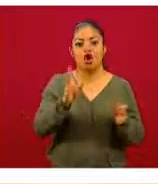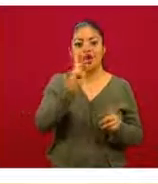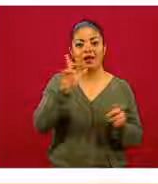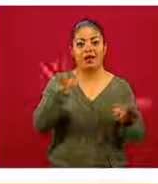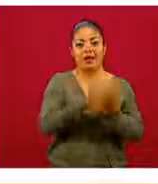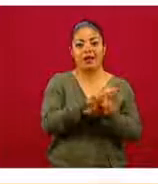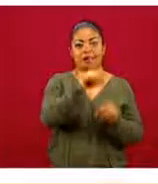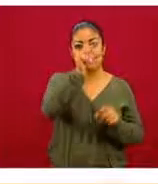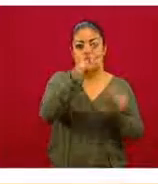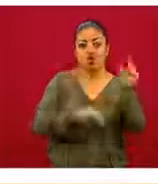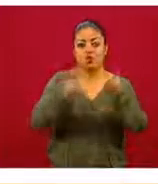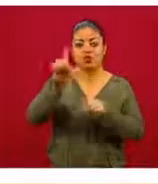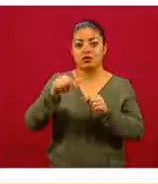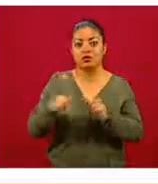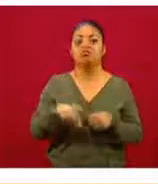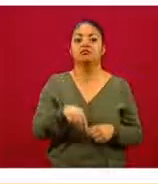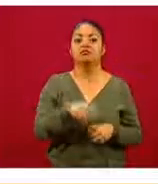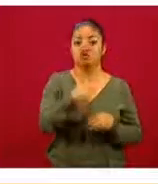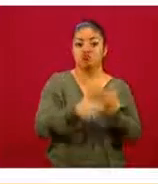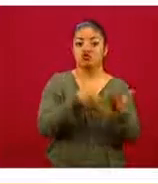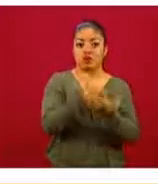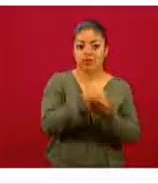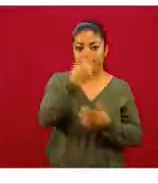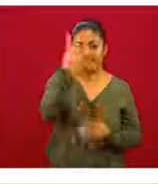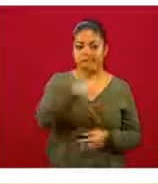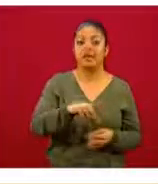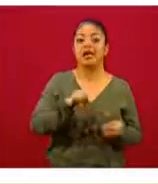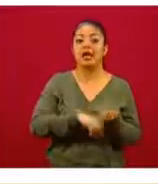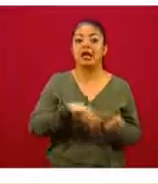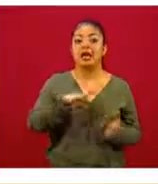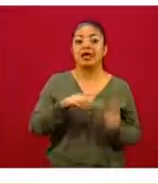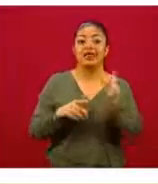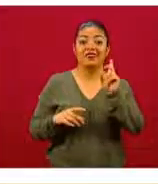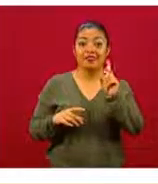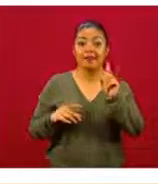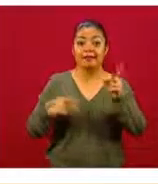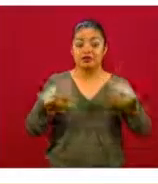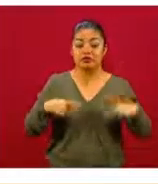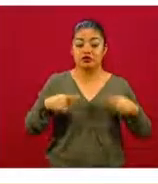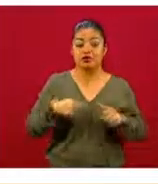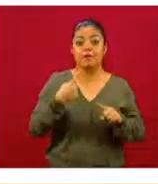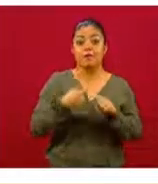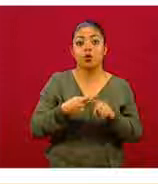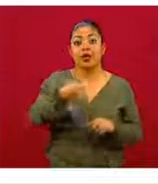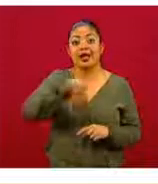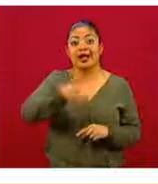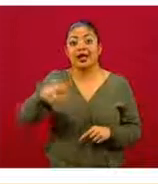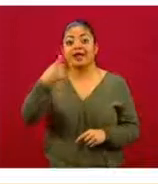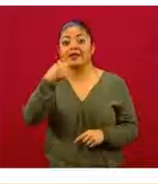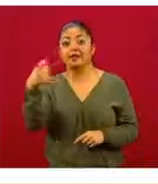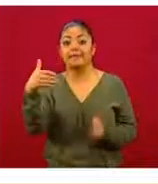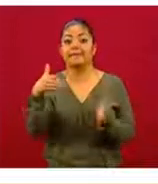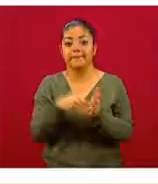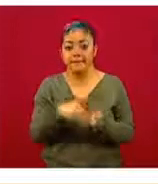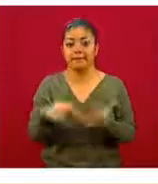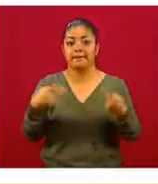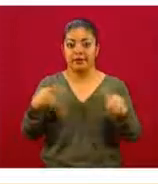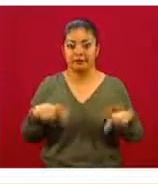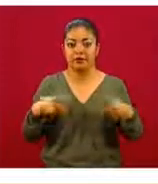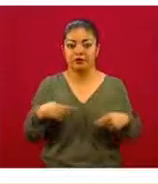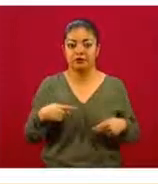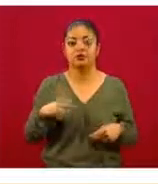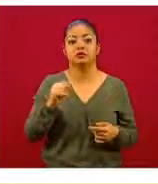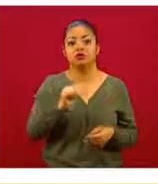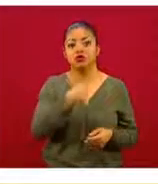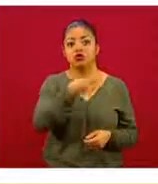at the same information here represented as a bar graph. This is an incidence. We can see an incidence of 30